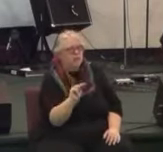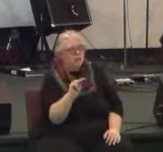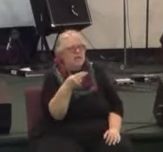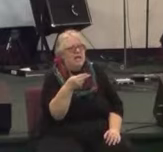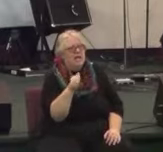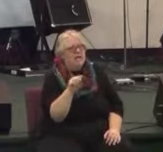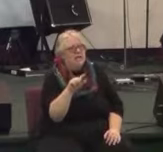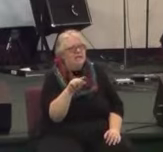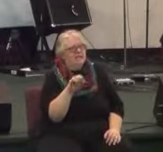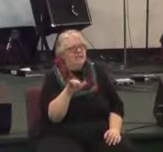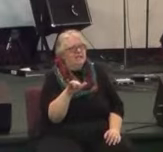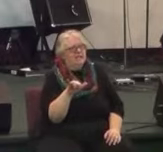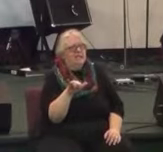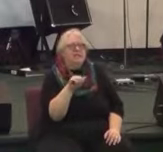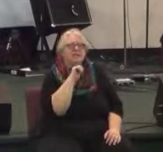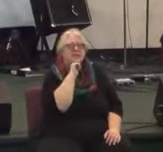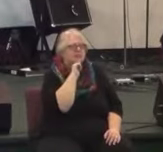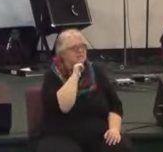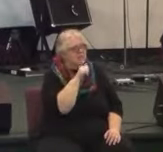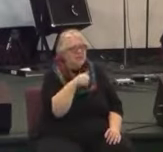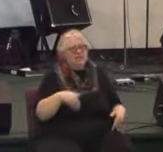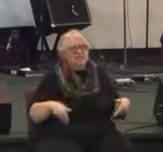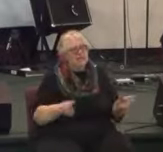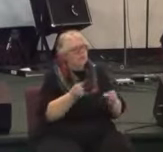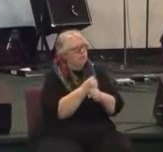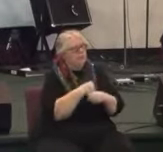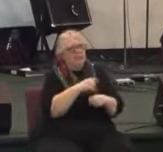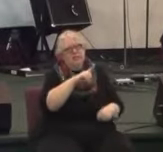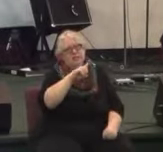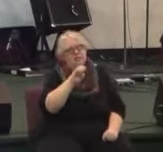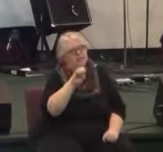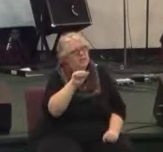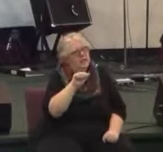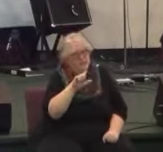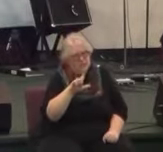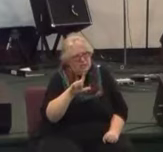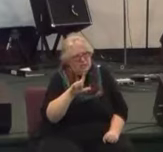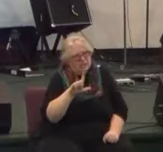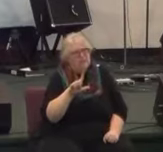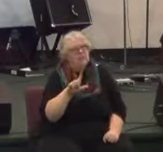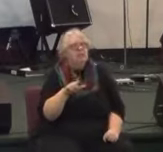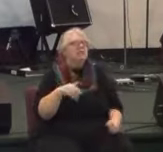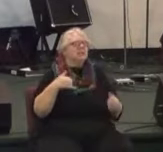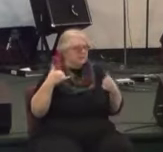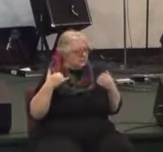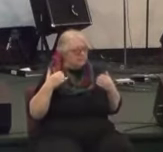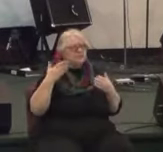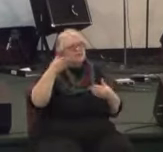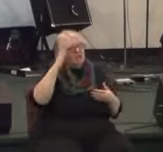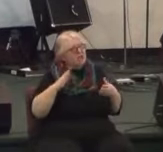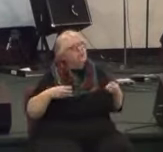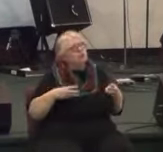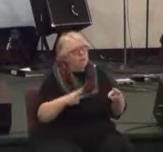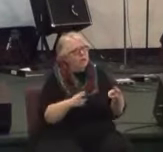wording. He said, this is not let's make a deal. This is the deal. And this scripture, this word of God is